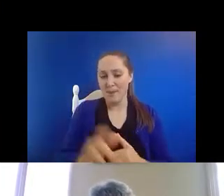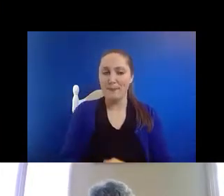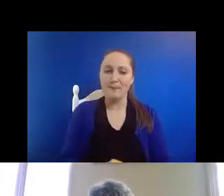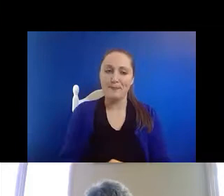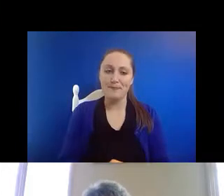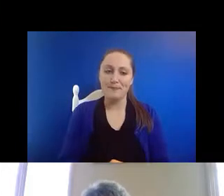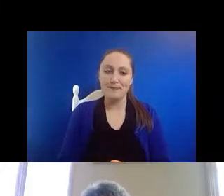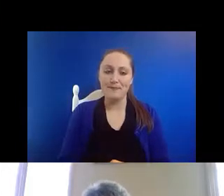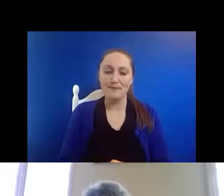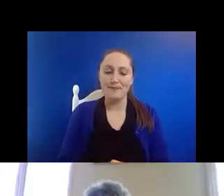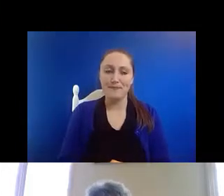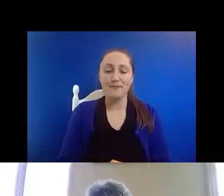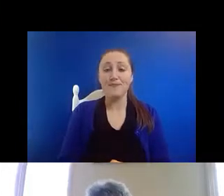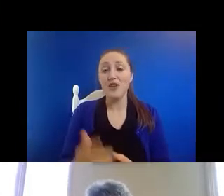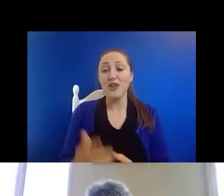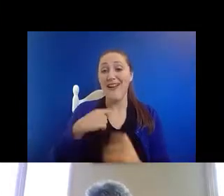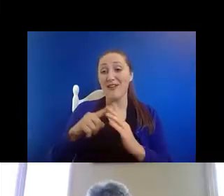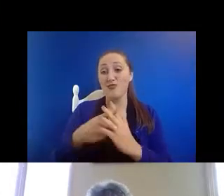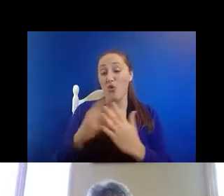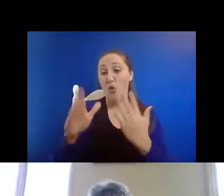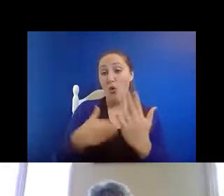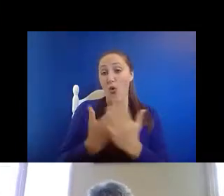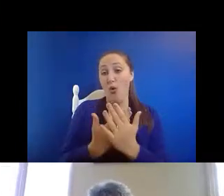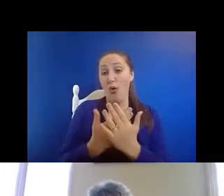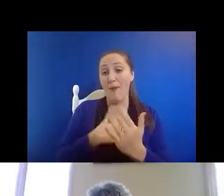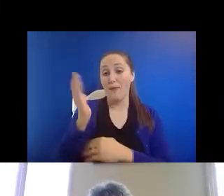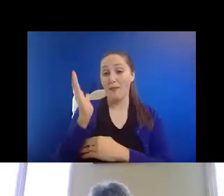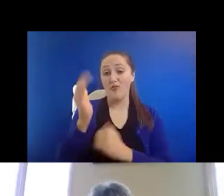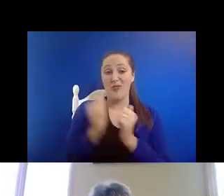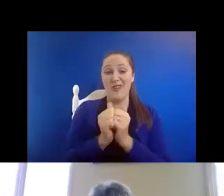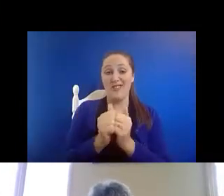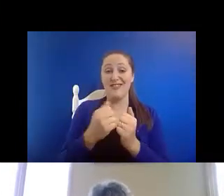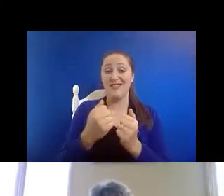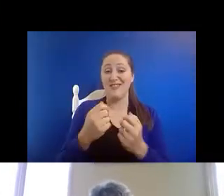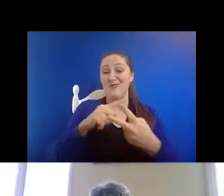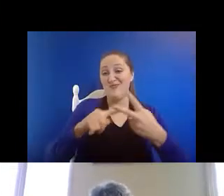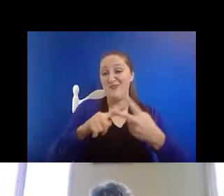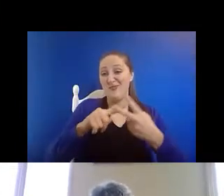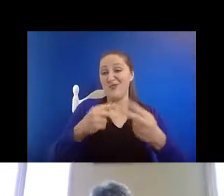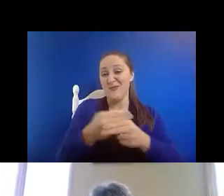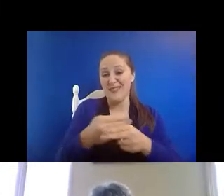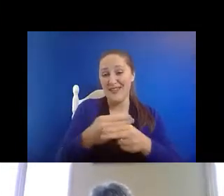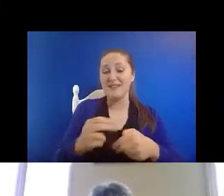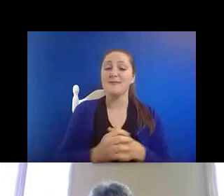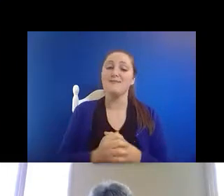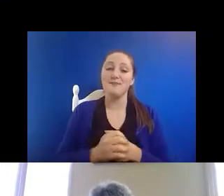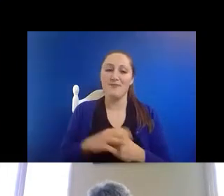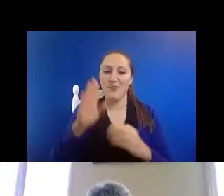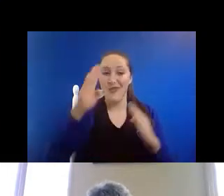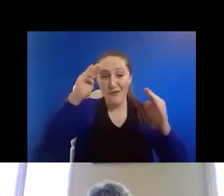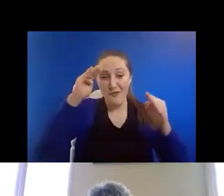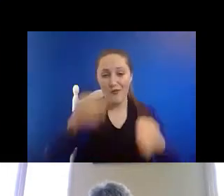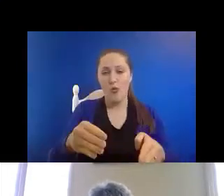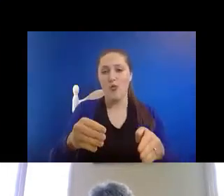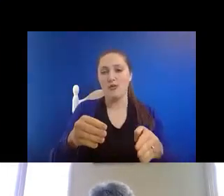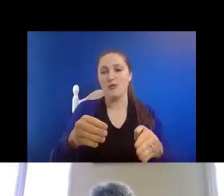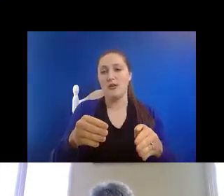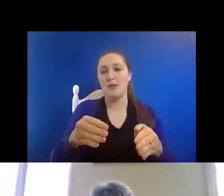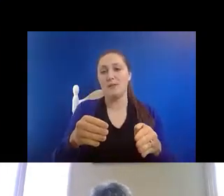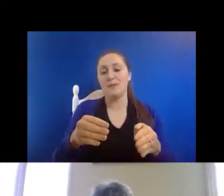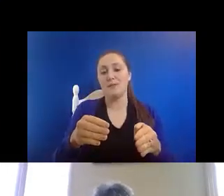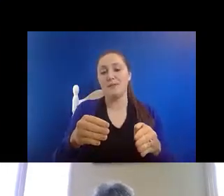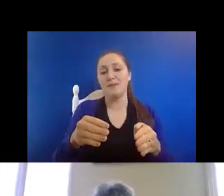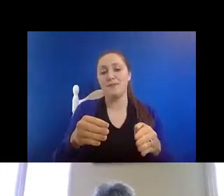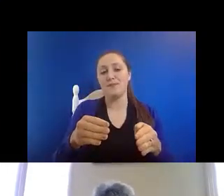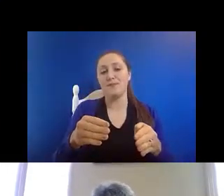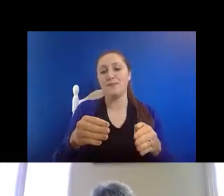So I start all my presentations with the next 2 slides in terms of really focusing us in on